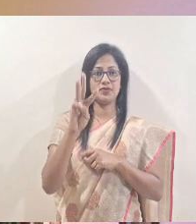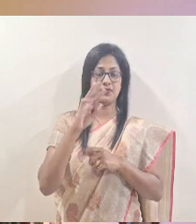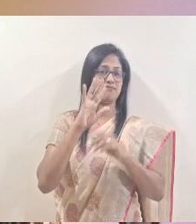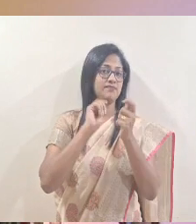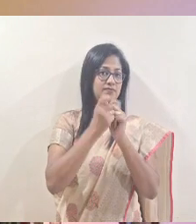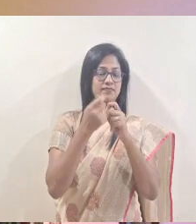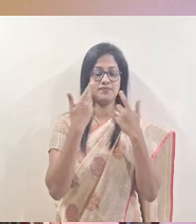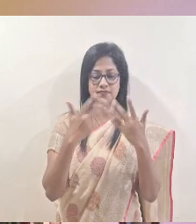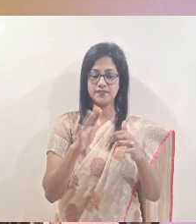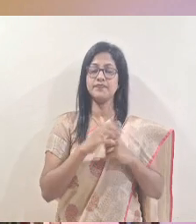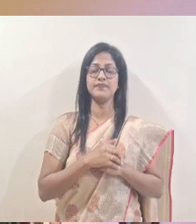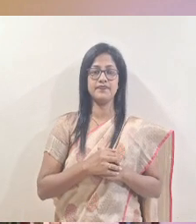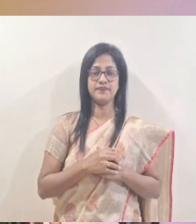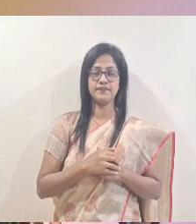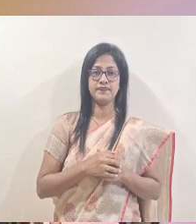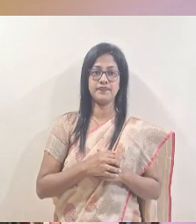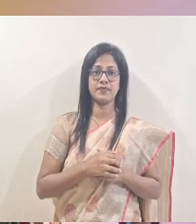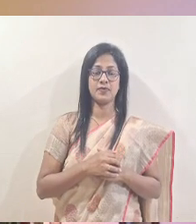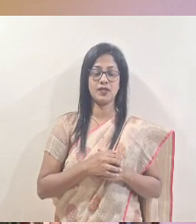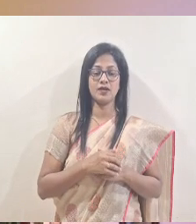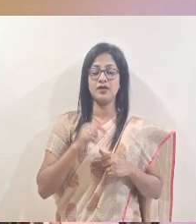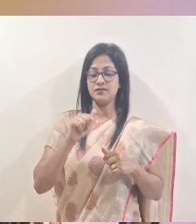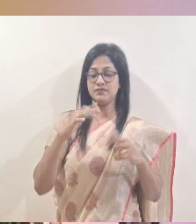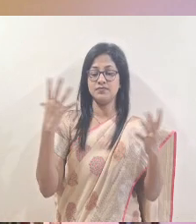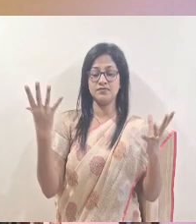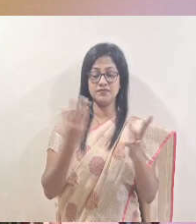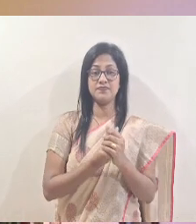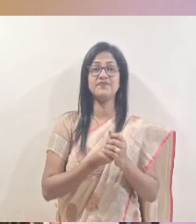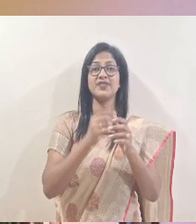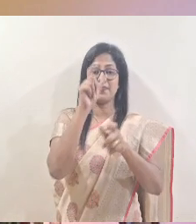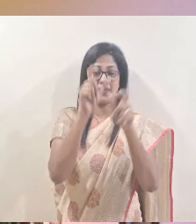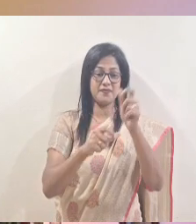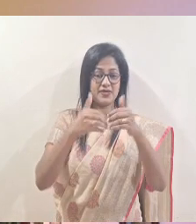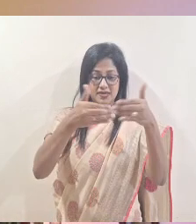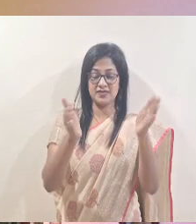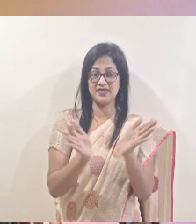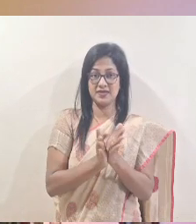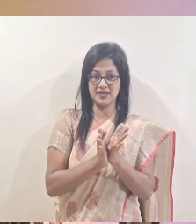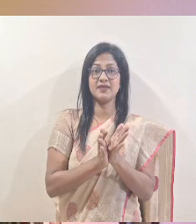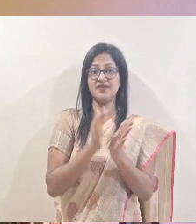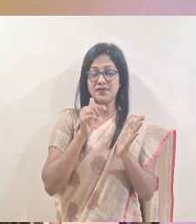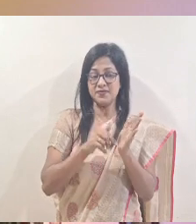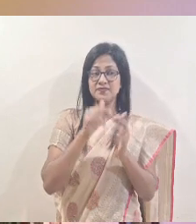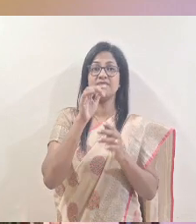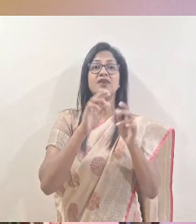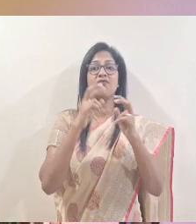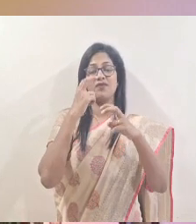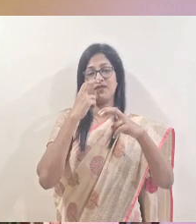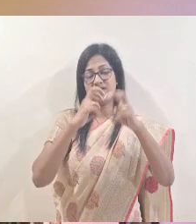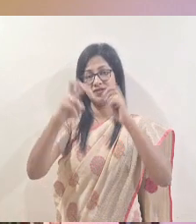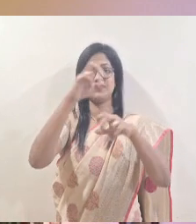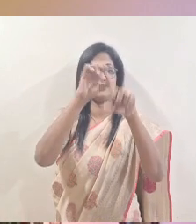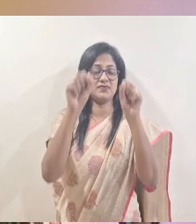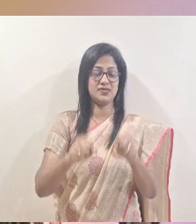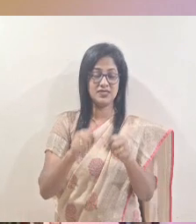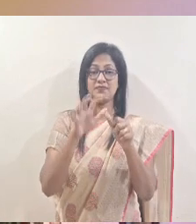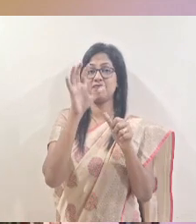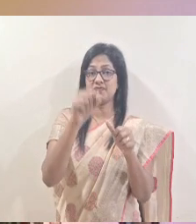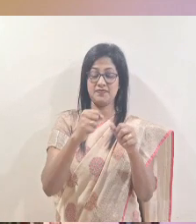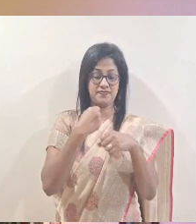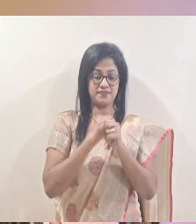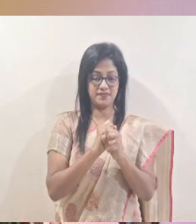2023. So, along with making public spaces and transportation system accessible, it